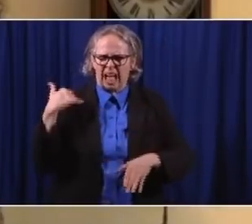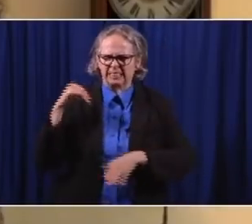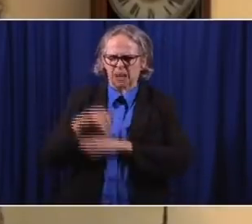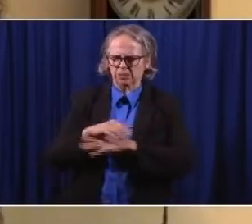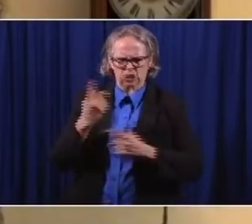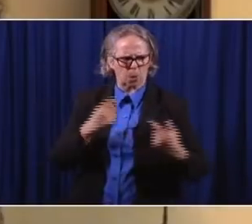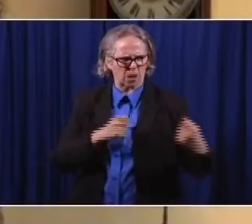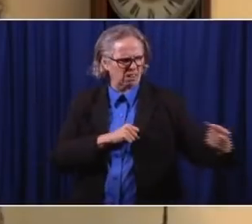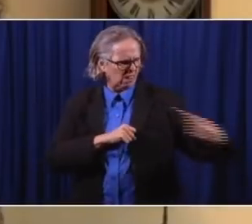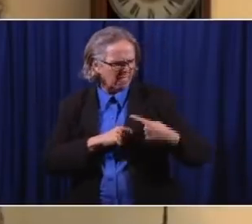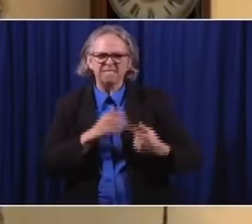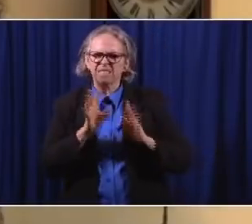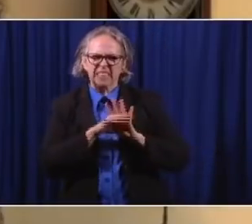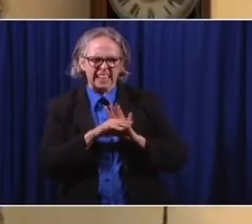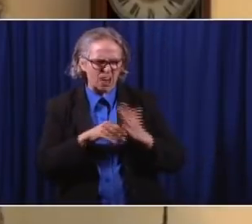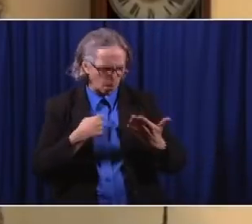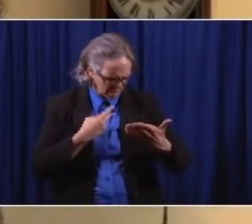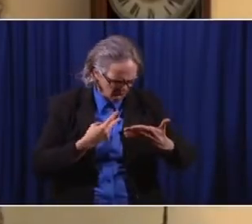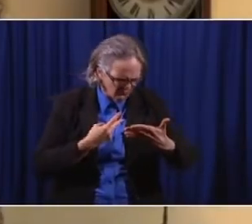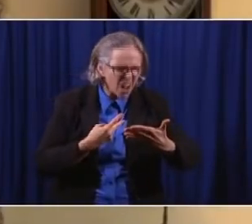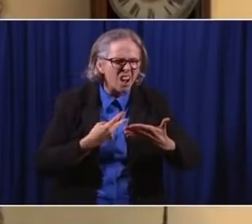opportunity to look at the video.